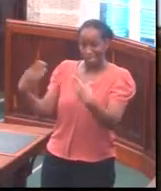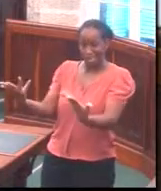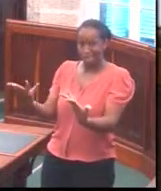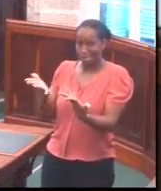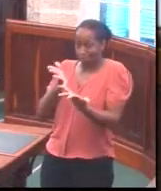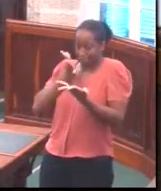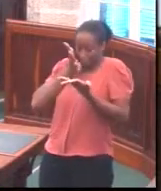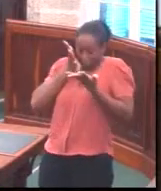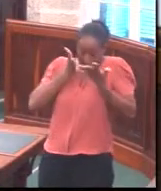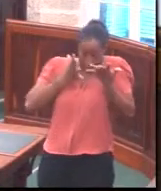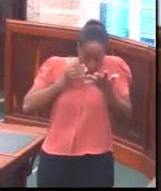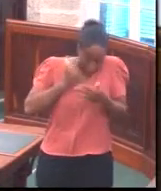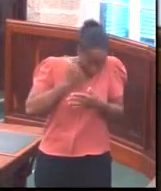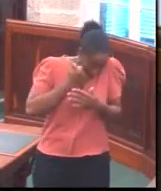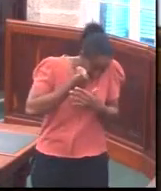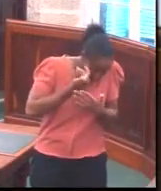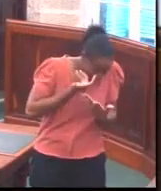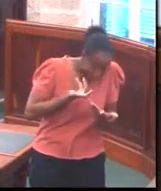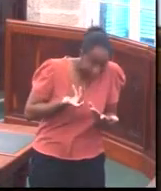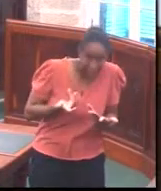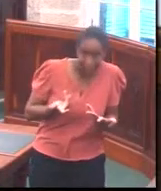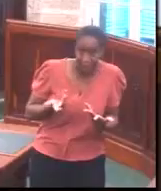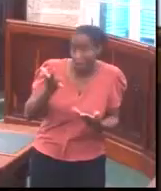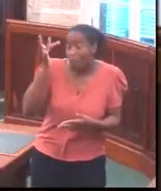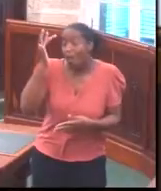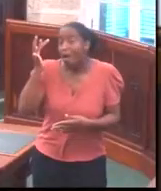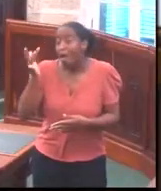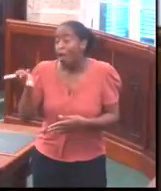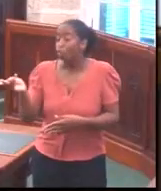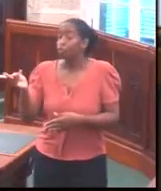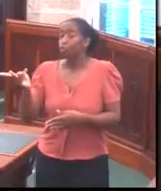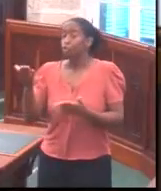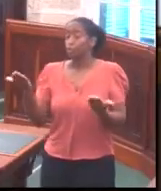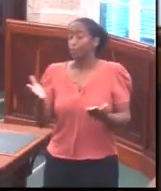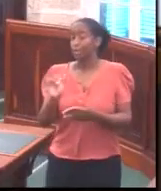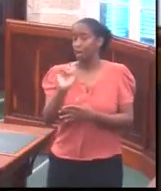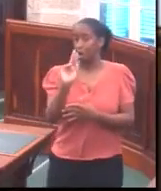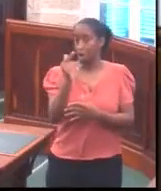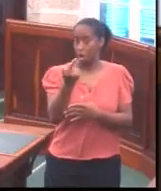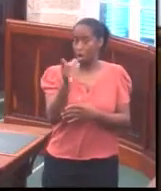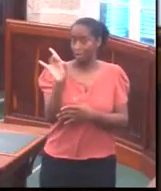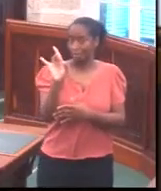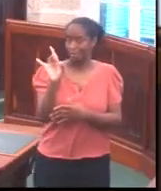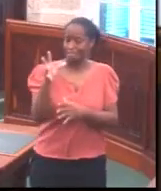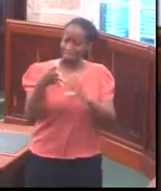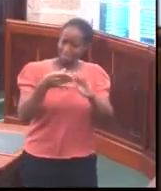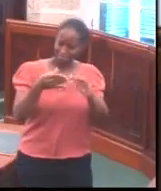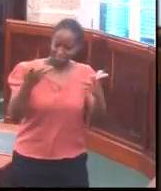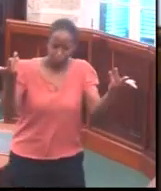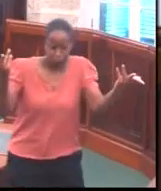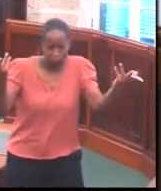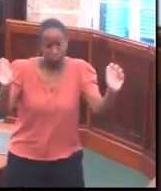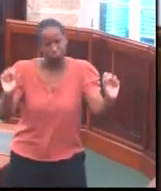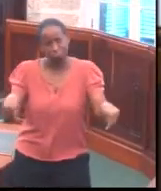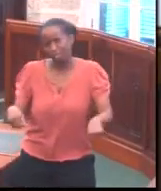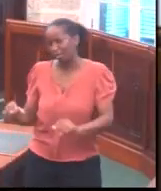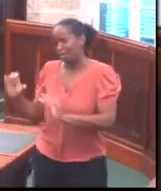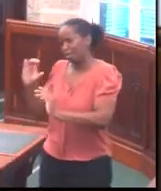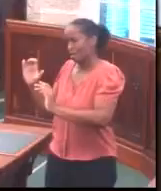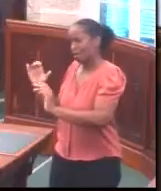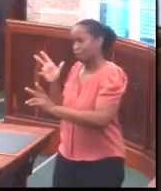and told this chamber and told this country, oh, the only way you can tap somebody's phone is through the court. Through what court what?